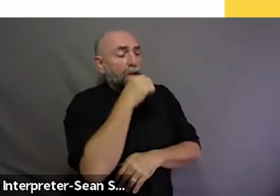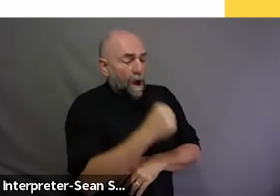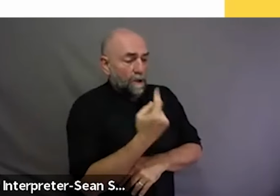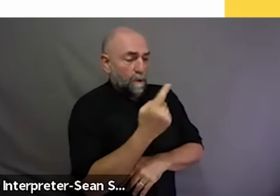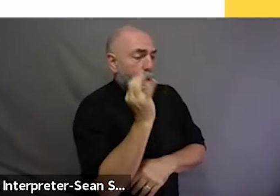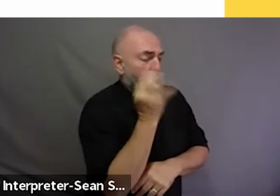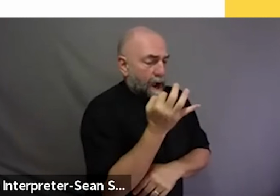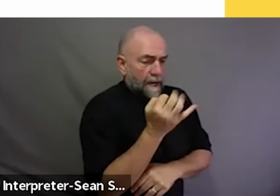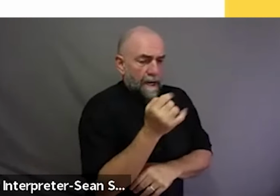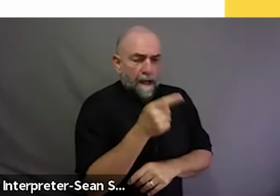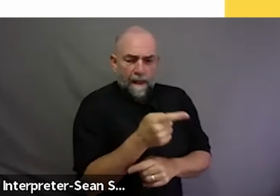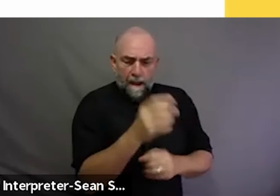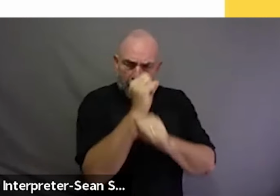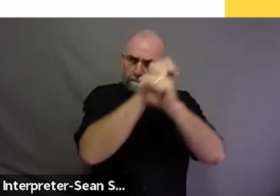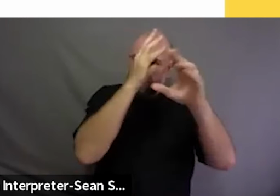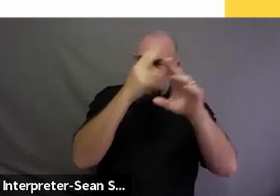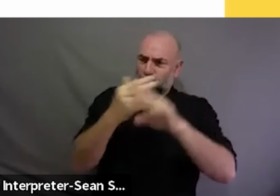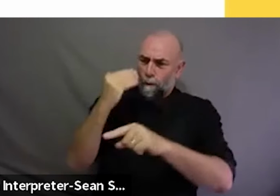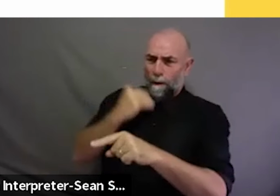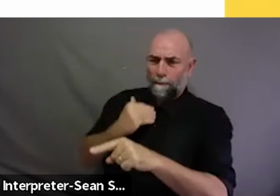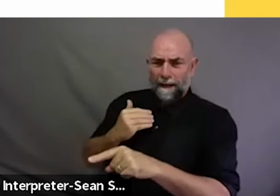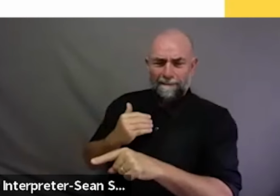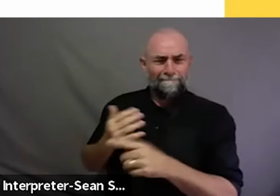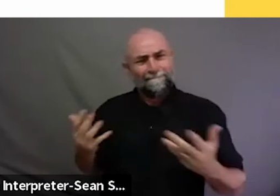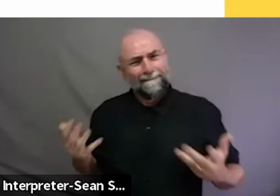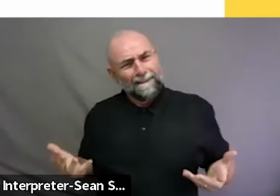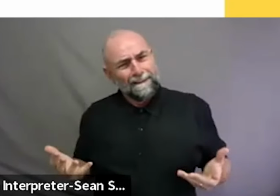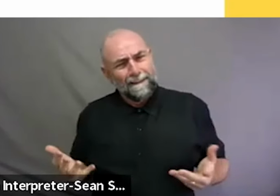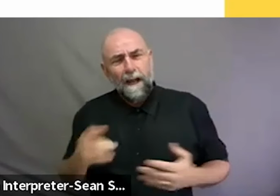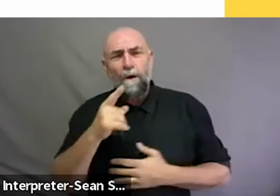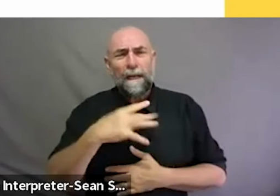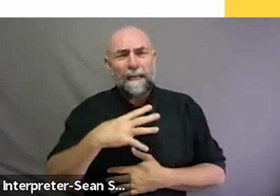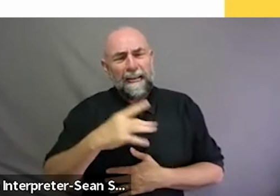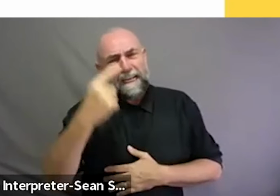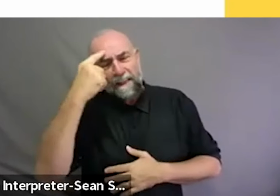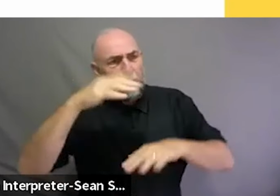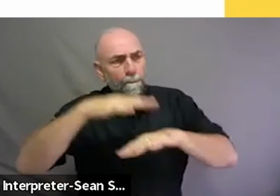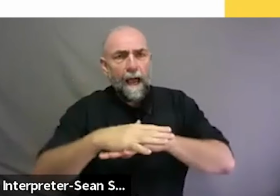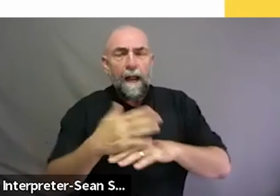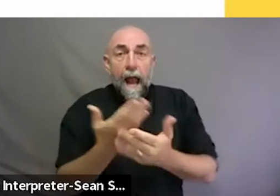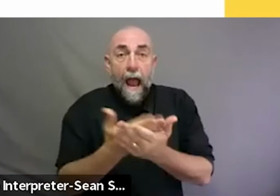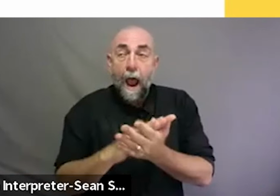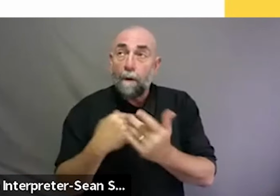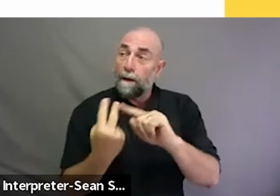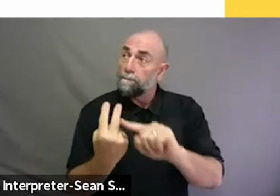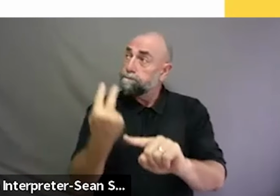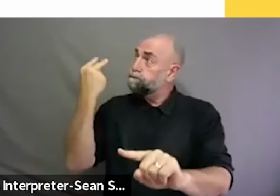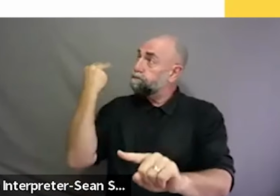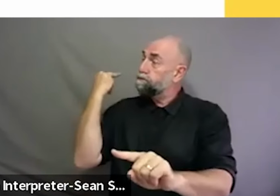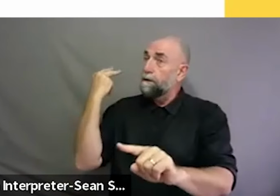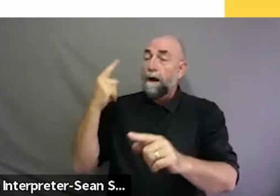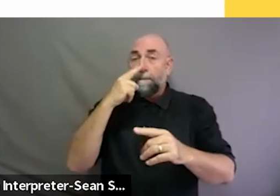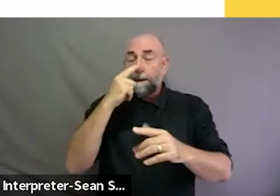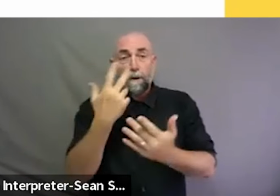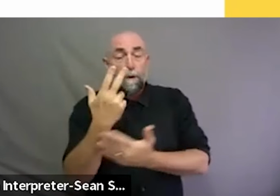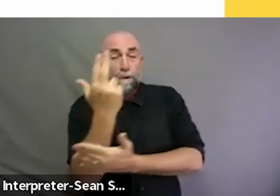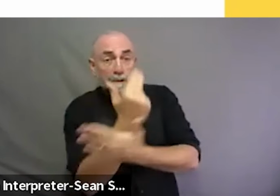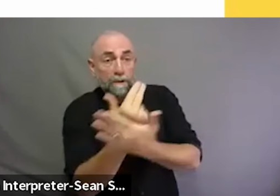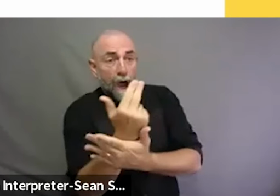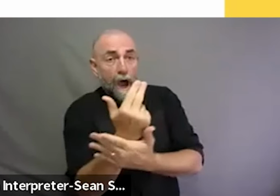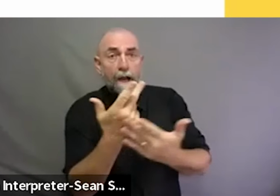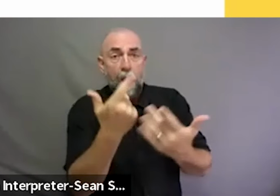but this applies equally for, I think, a lot of the history of how we've thought about designing for people with a disability or for